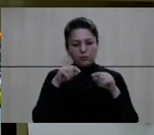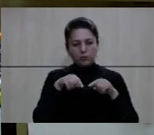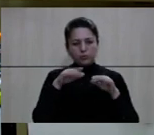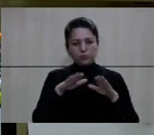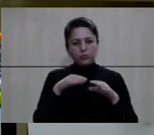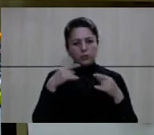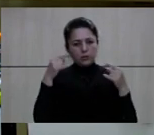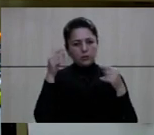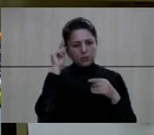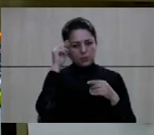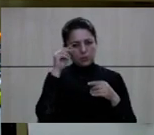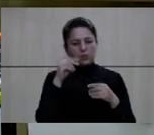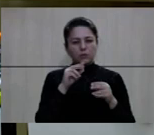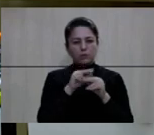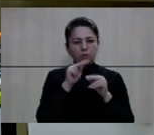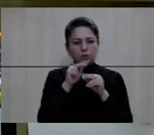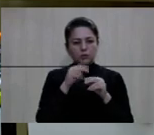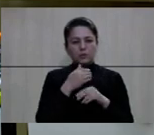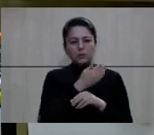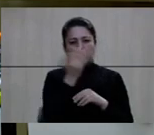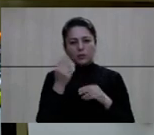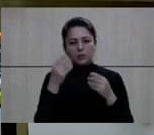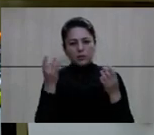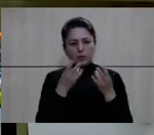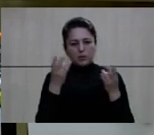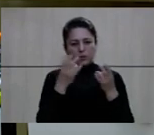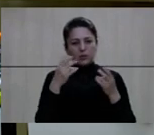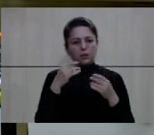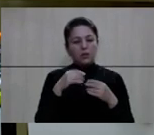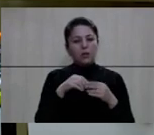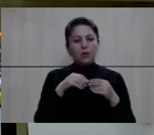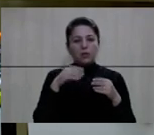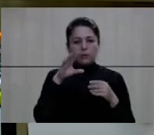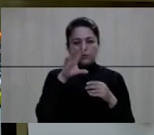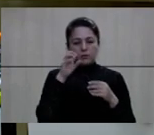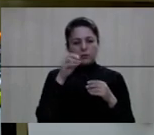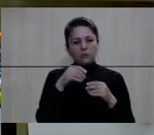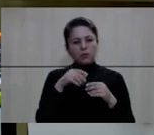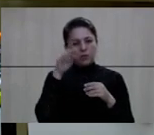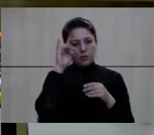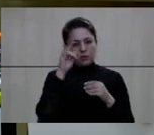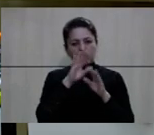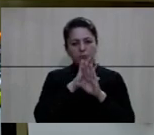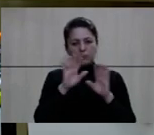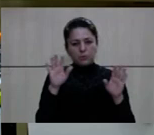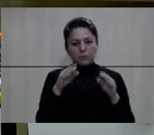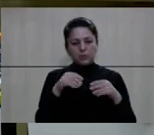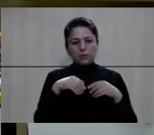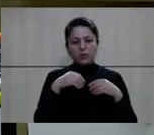borilishida sizlarga kerakli lavhalarni xatosiz yetkazib berishga asosiy o'rin